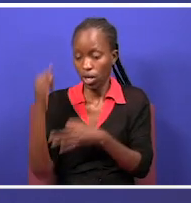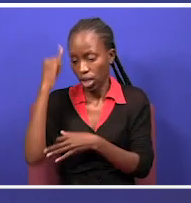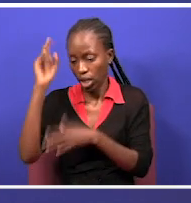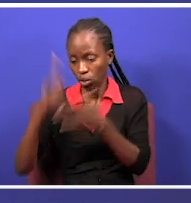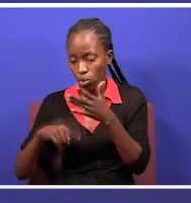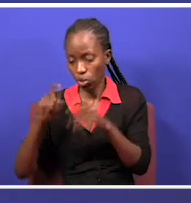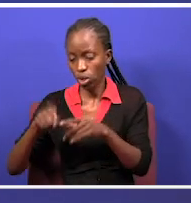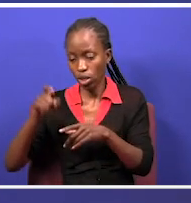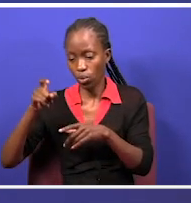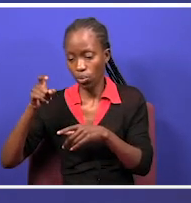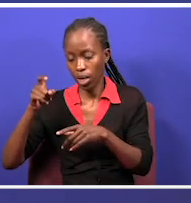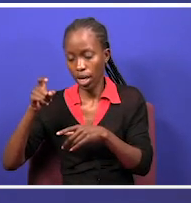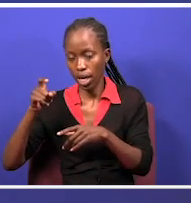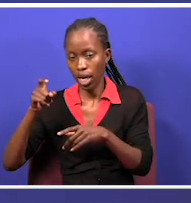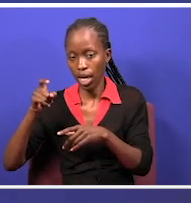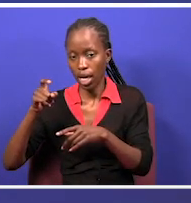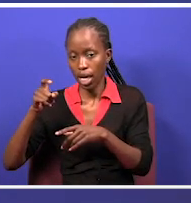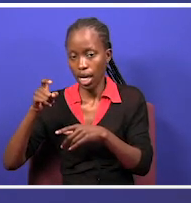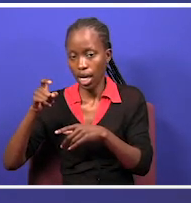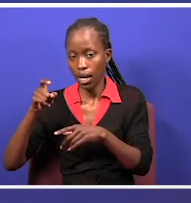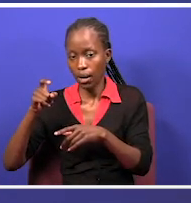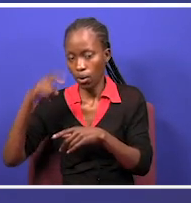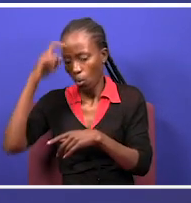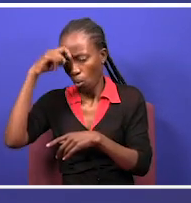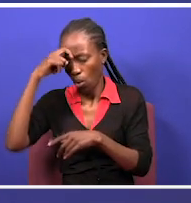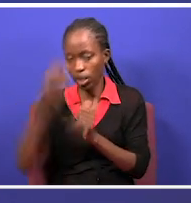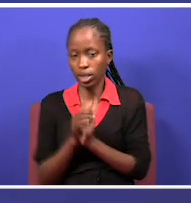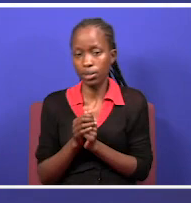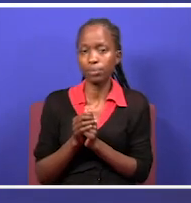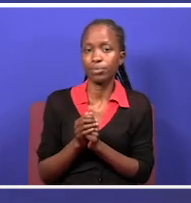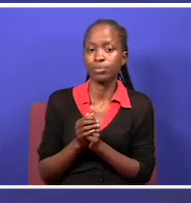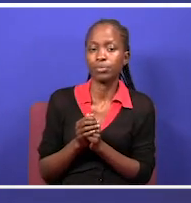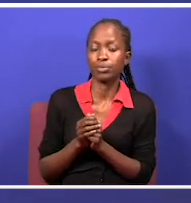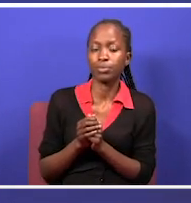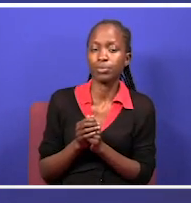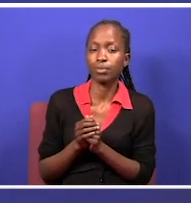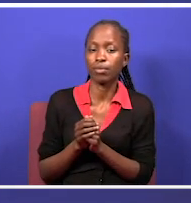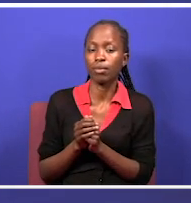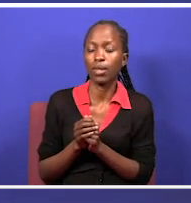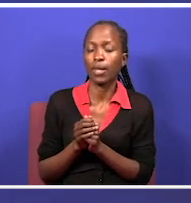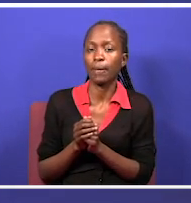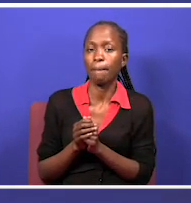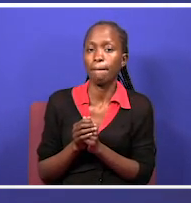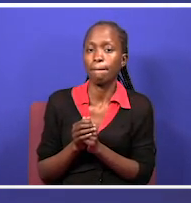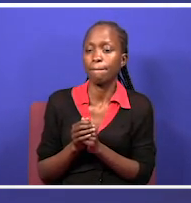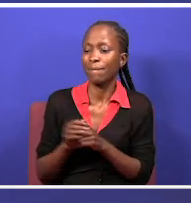here. When and what time, again, you know, that is hard. It depends on the